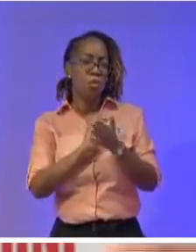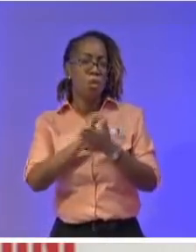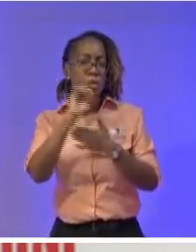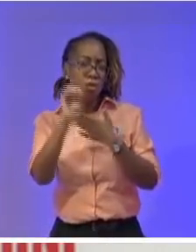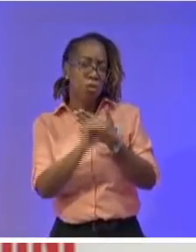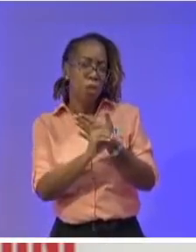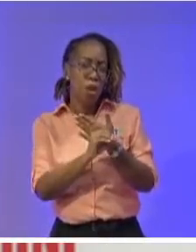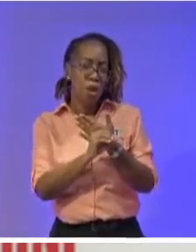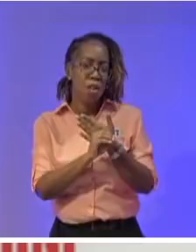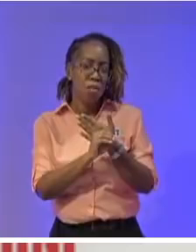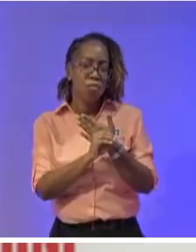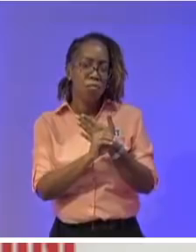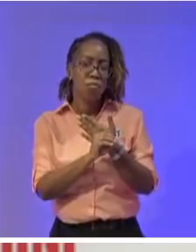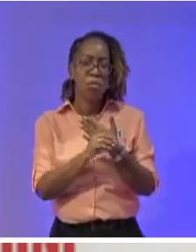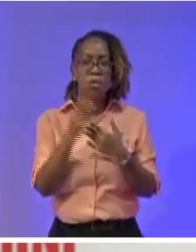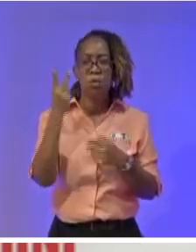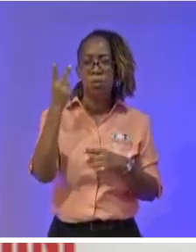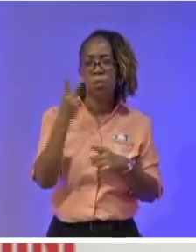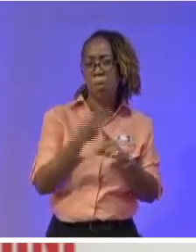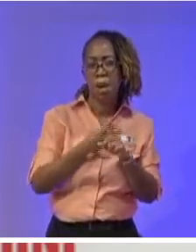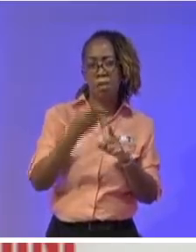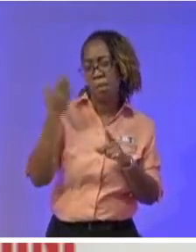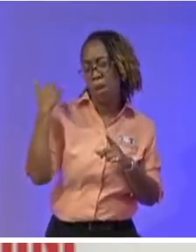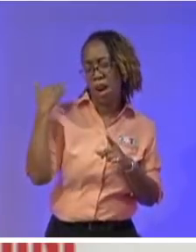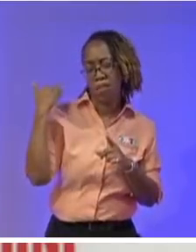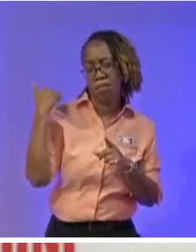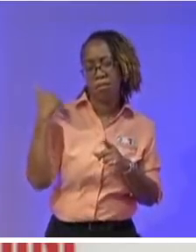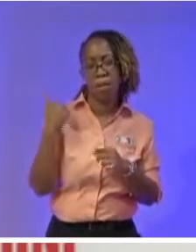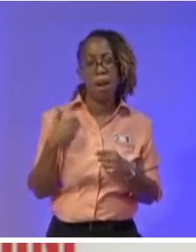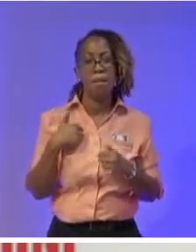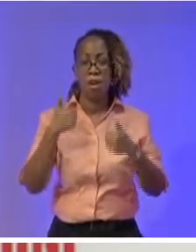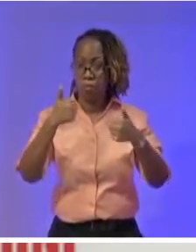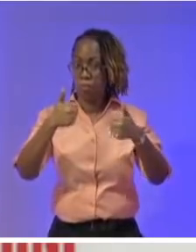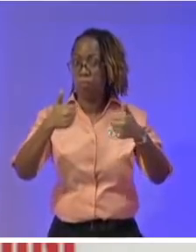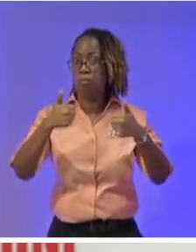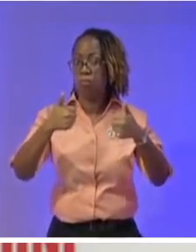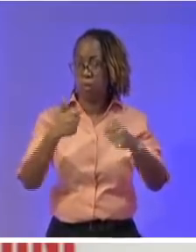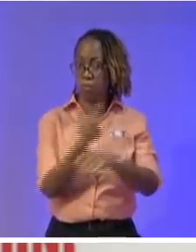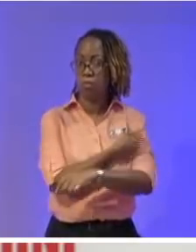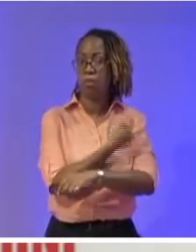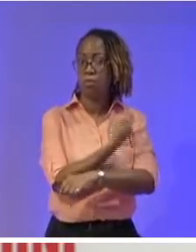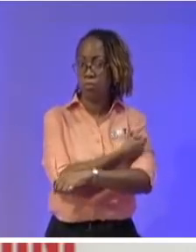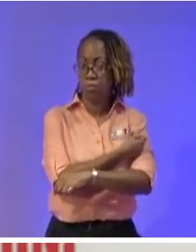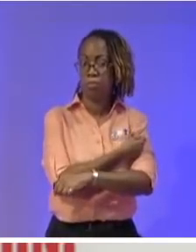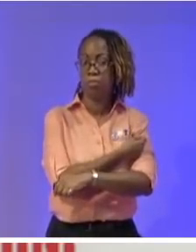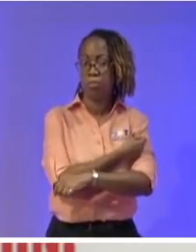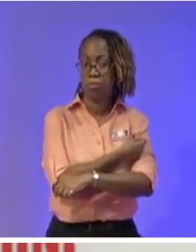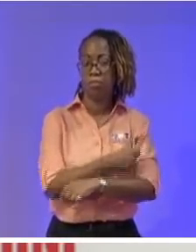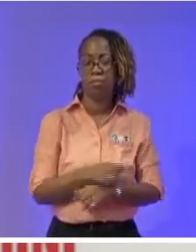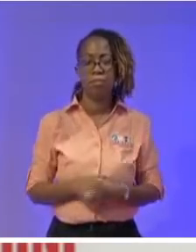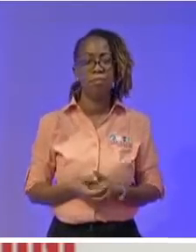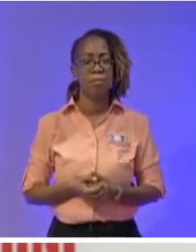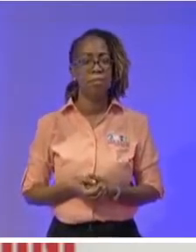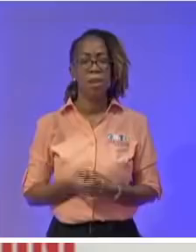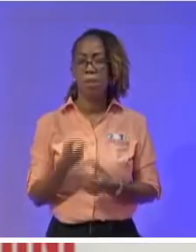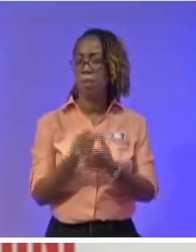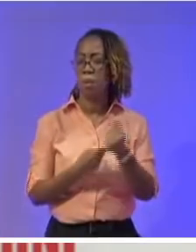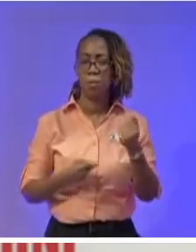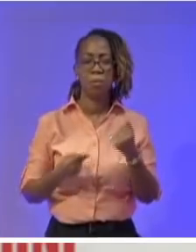months ago, we had this level of vaccination activity for both first shots and